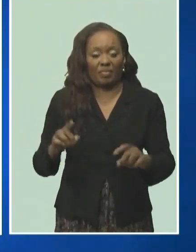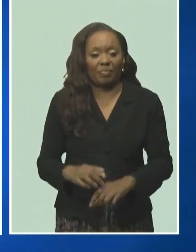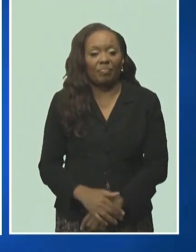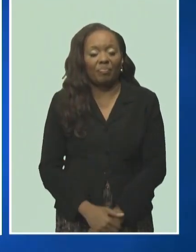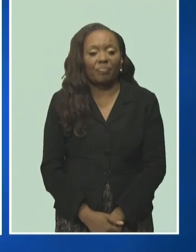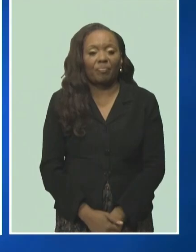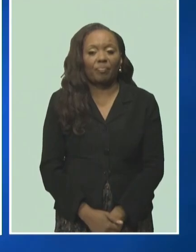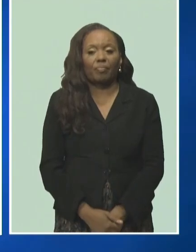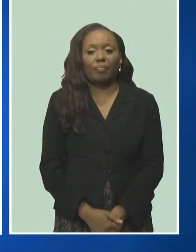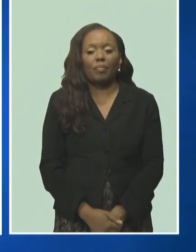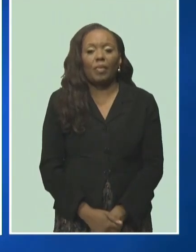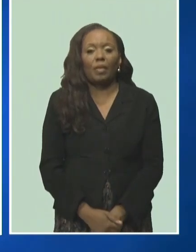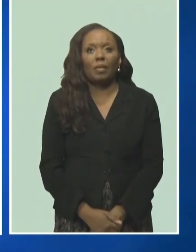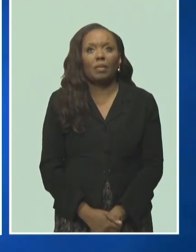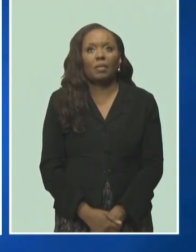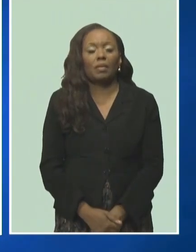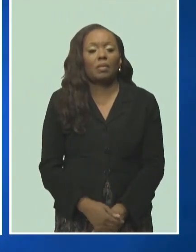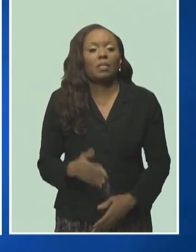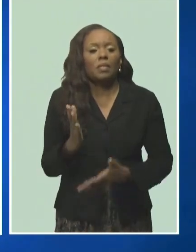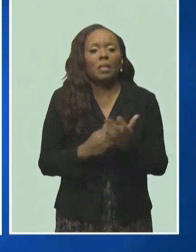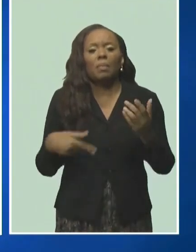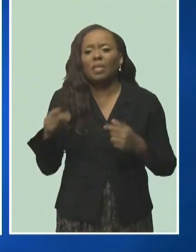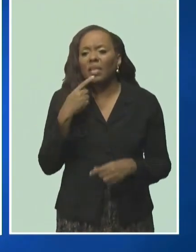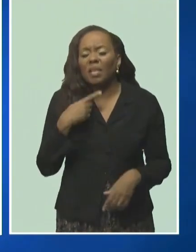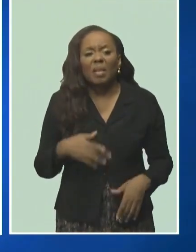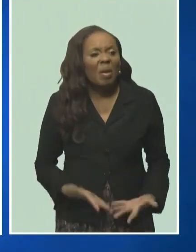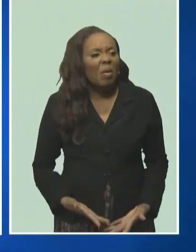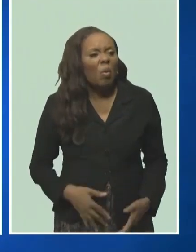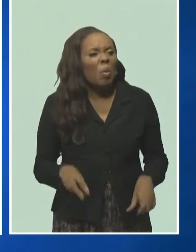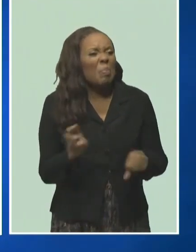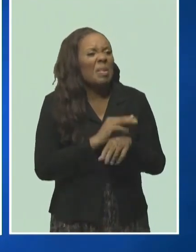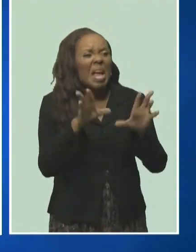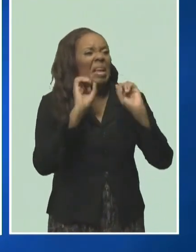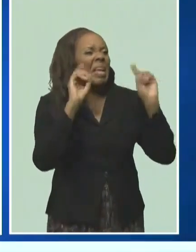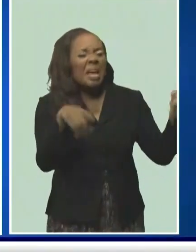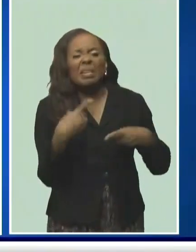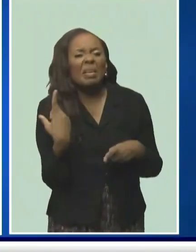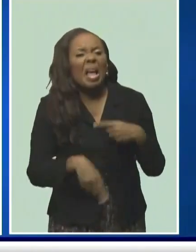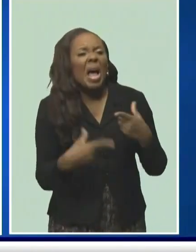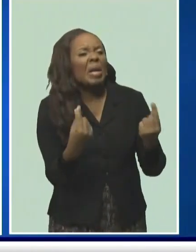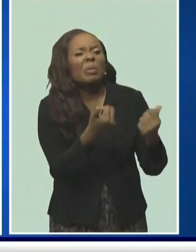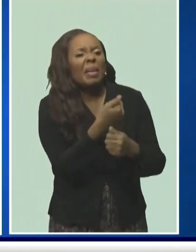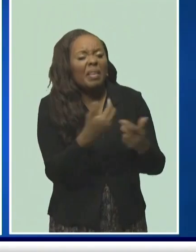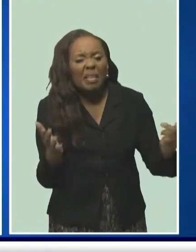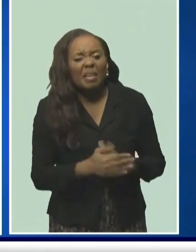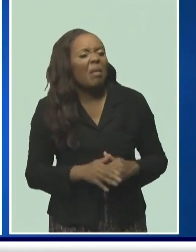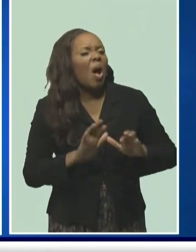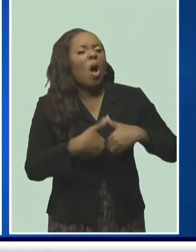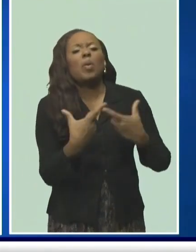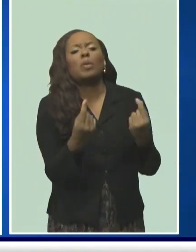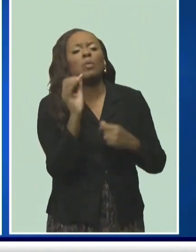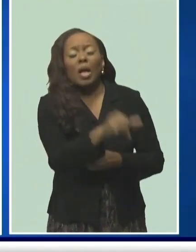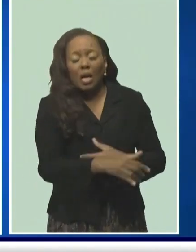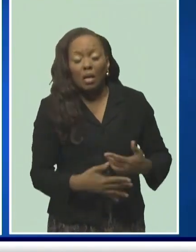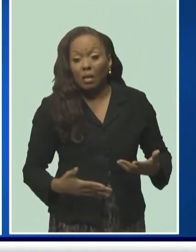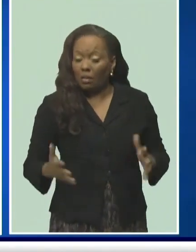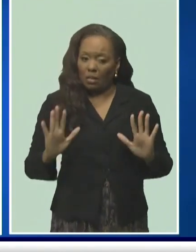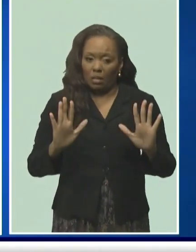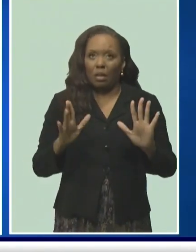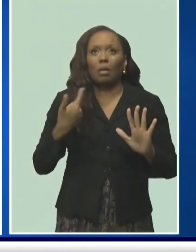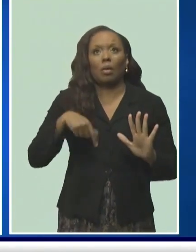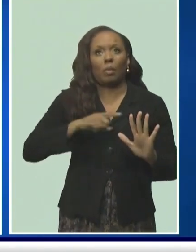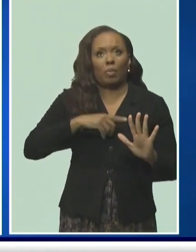of you wonder and are panicking, but the Ministry of Education, they ain't got the ability to do X, Y, Z, so how are they going to do this? Because we're giving